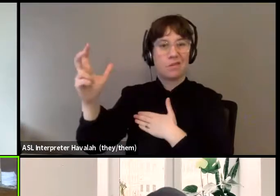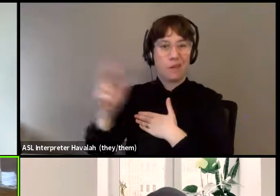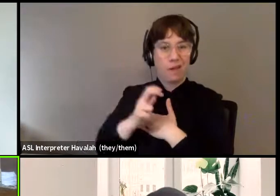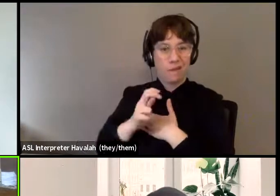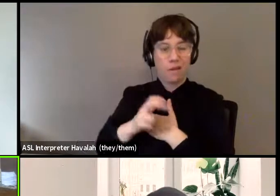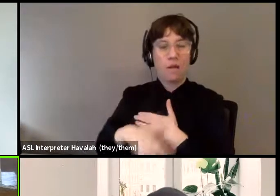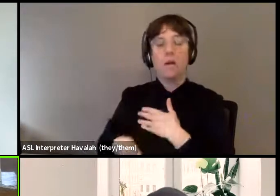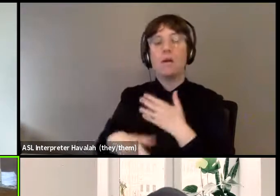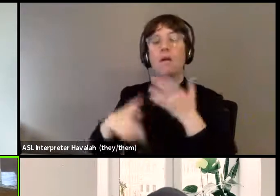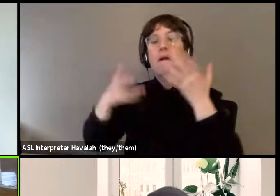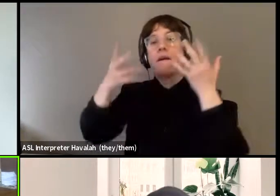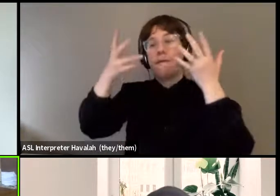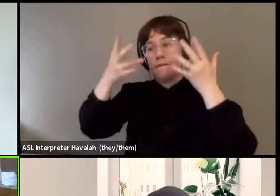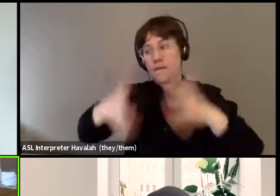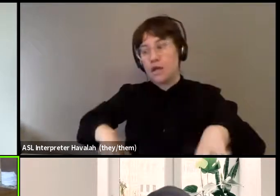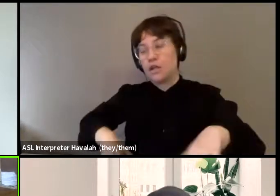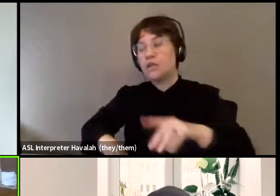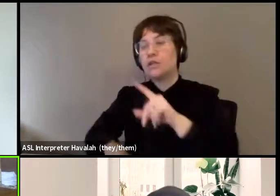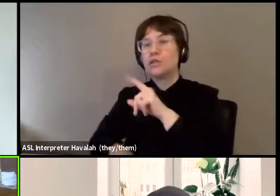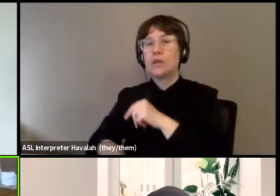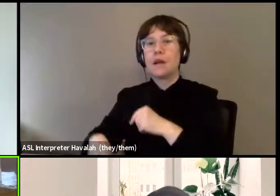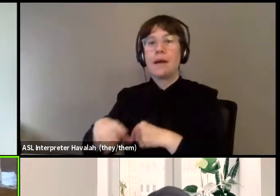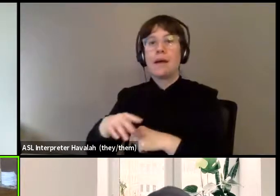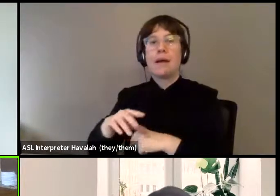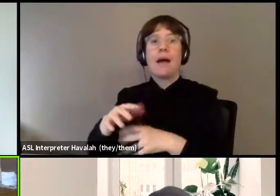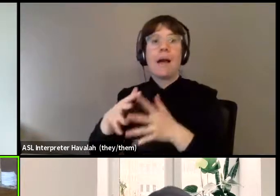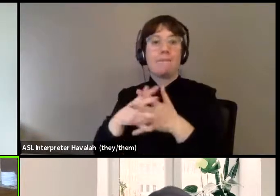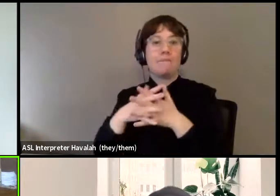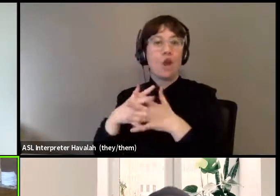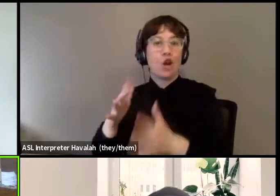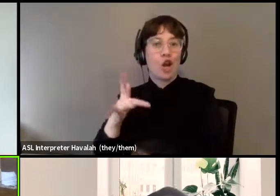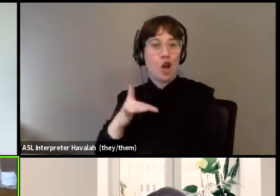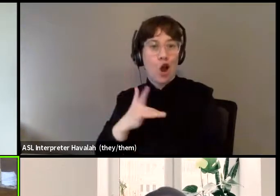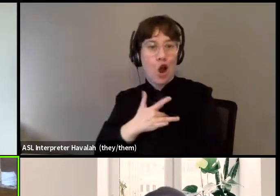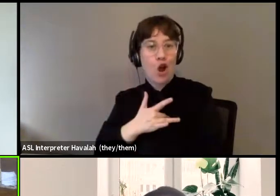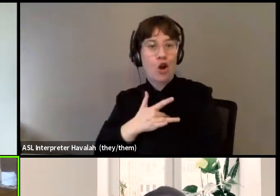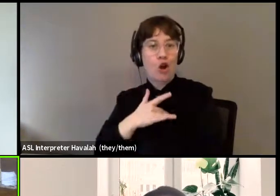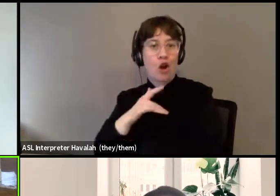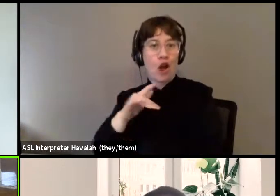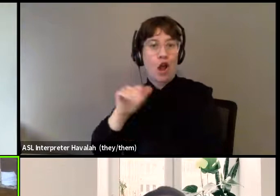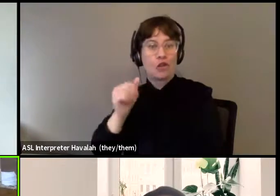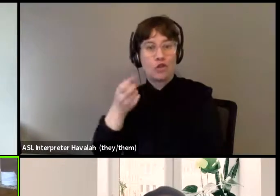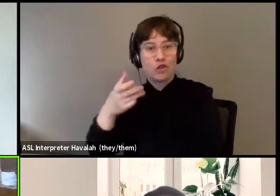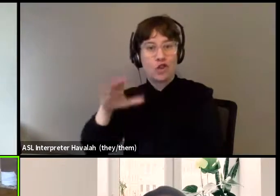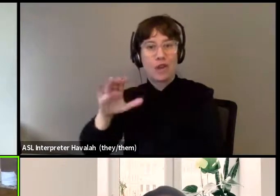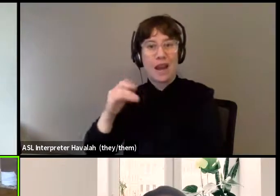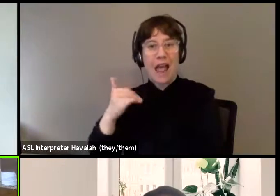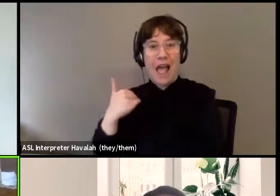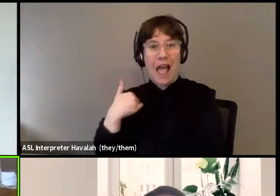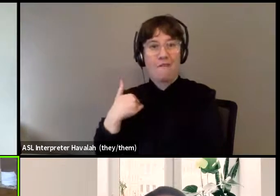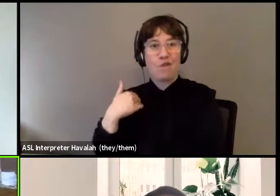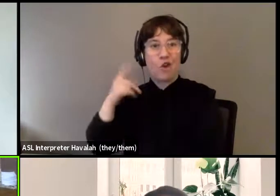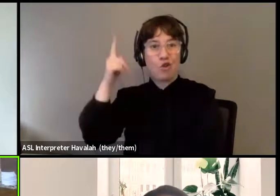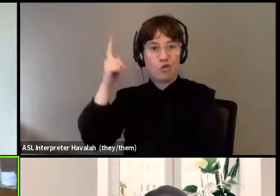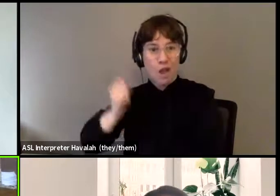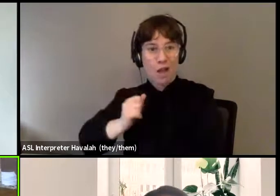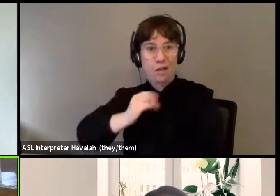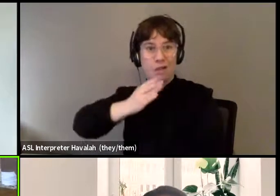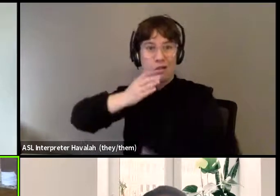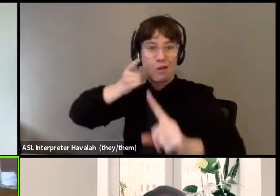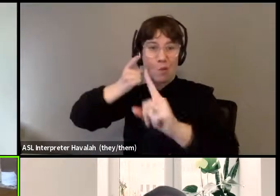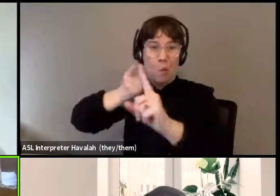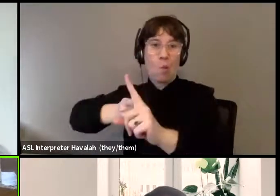After that, the American Heart Association came out with a social impact fund grant, and it was focused on the